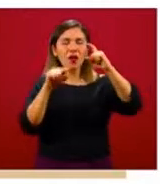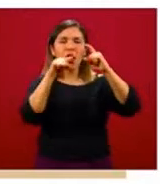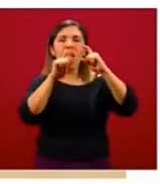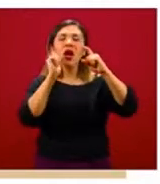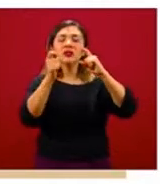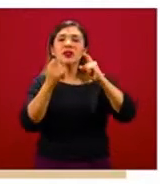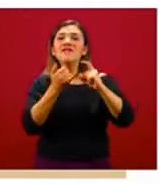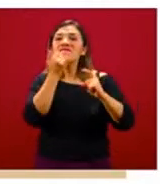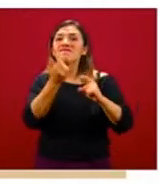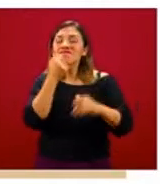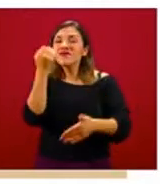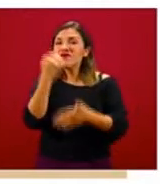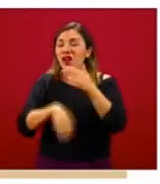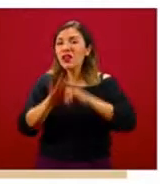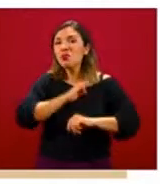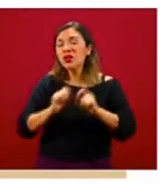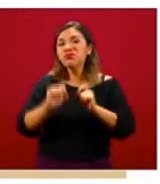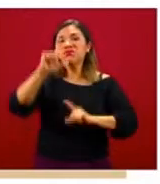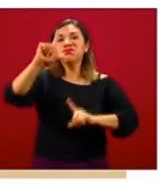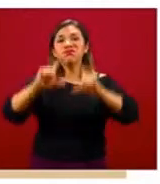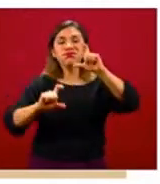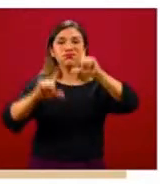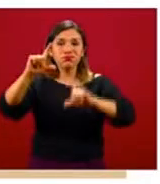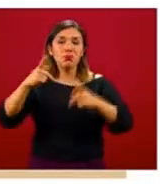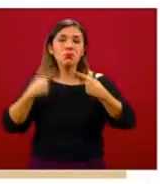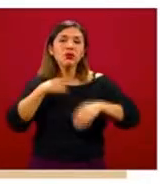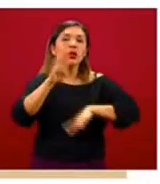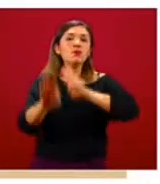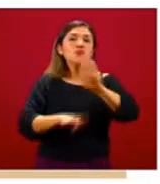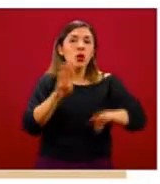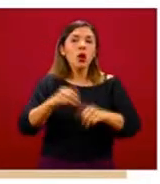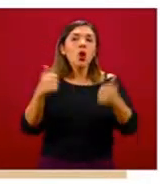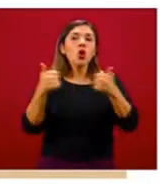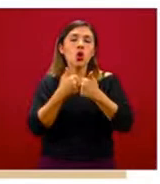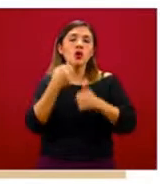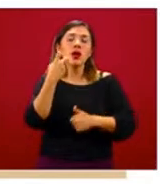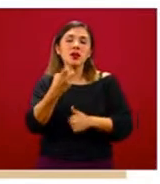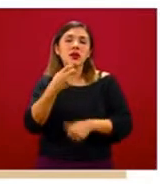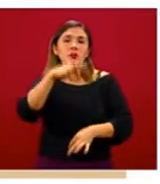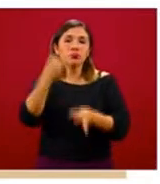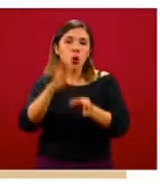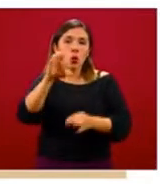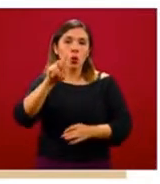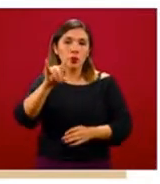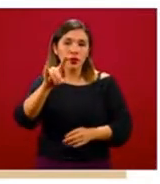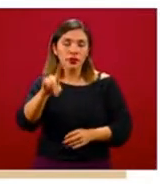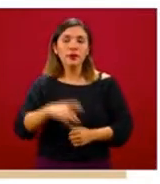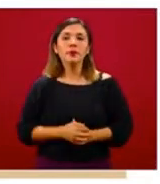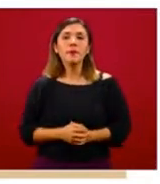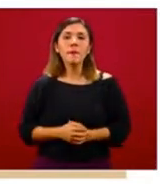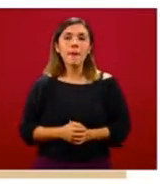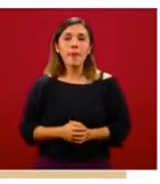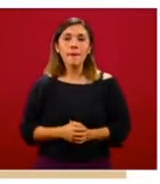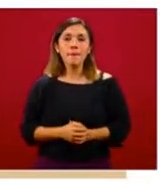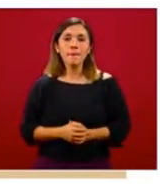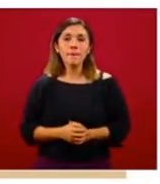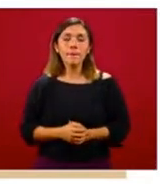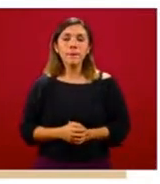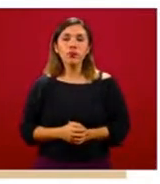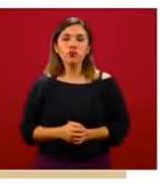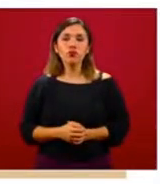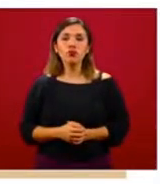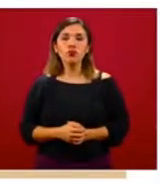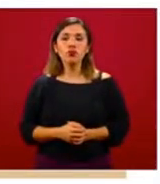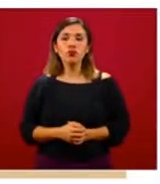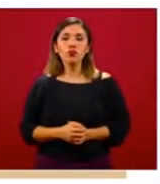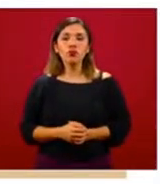light expectativa orange de color crecimiento is de cantidad de defunciones que puede how ocurrir we are en los siguientes días. expecting them to Veamos la increase siguiente or decrease diapositiva, que es